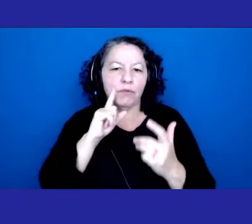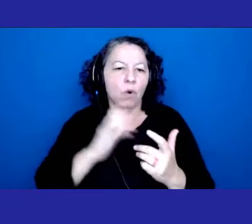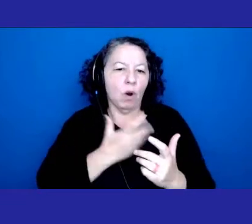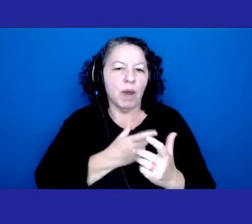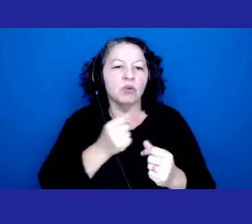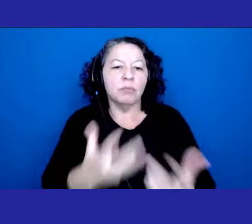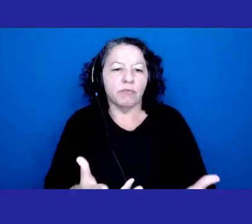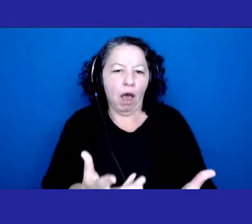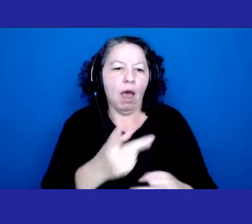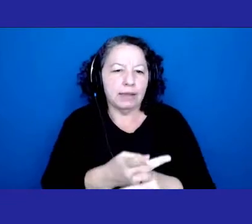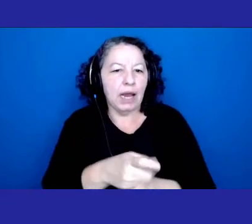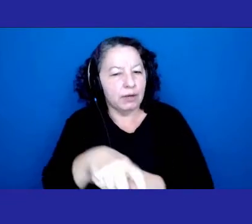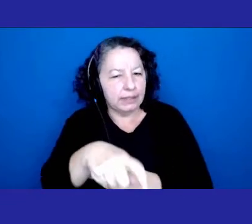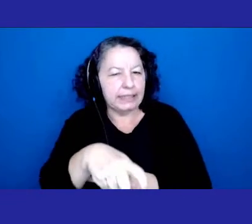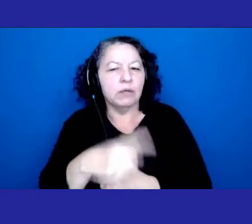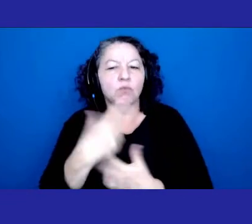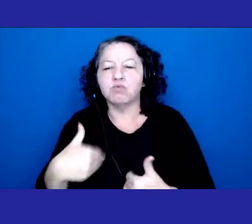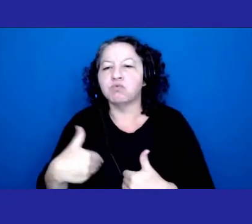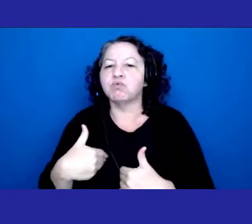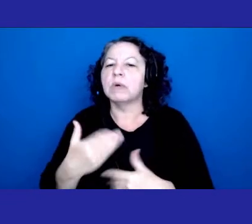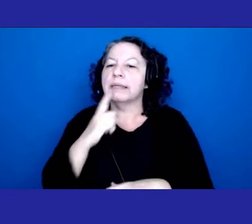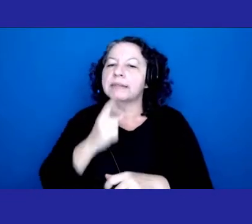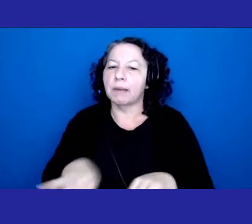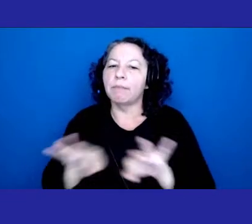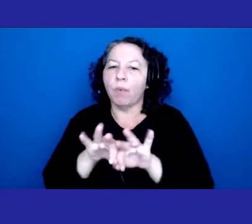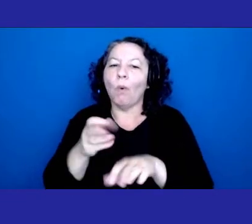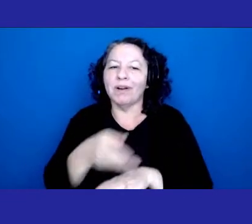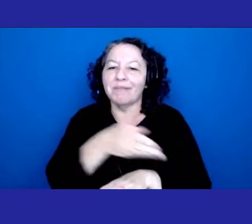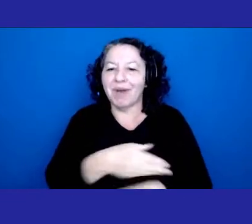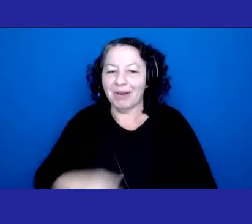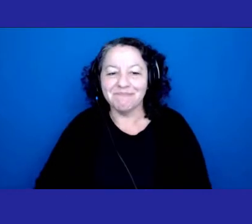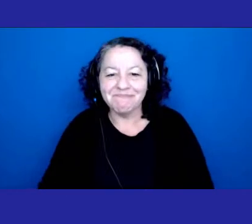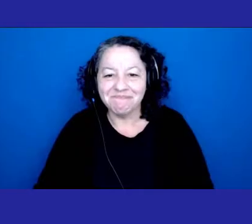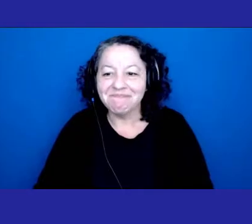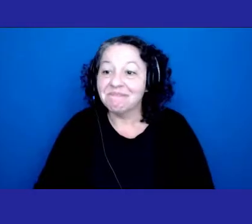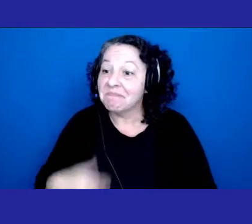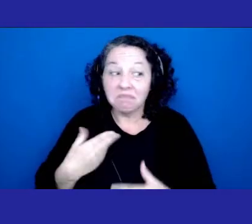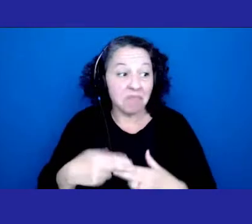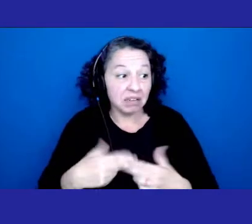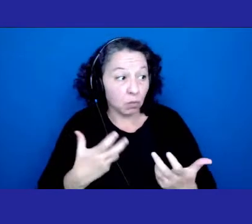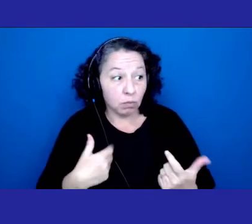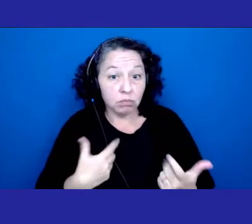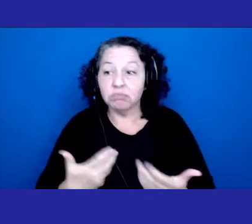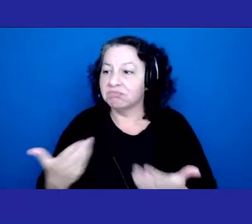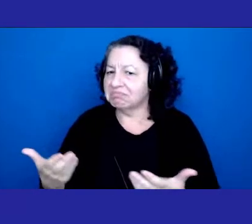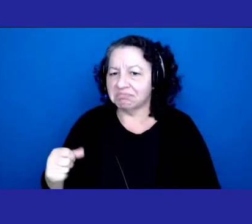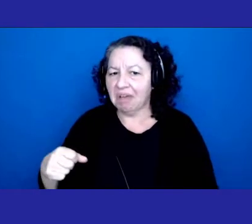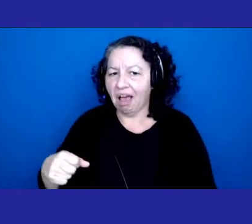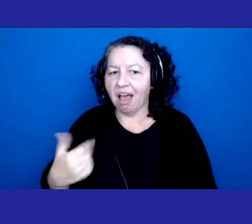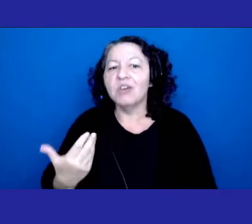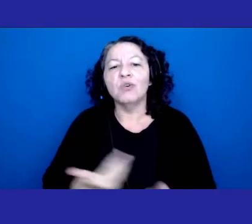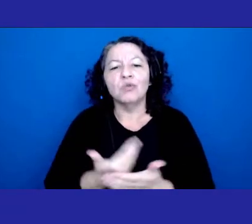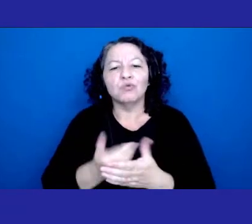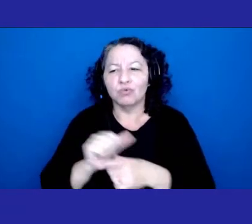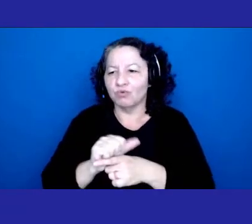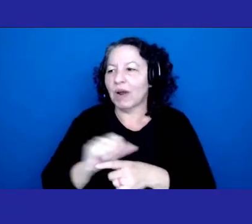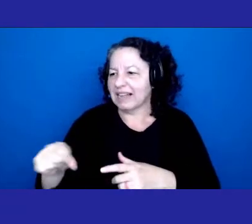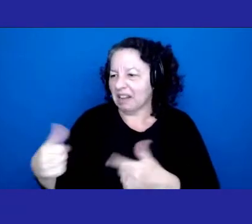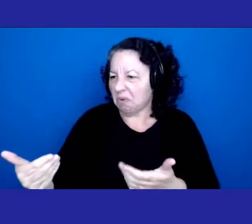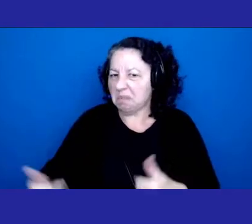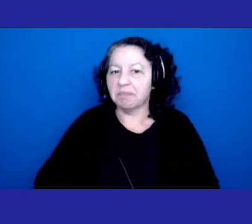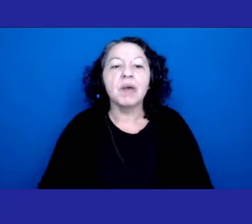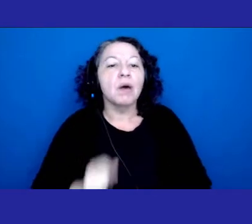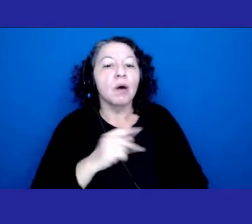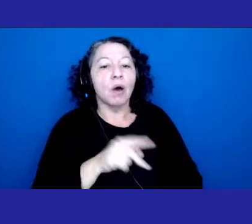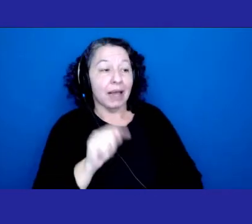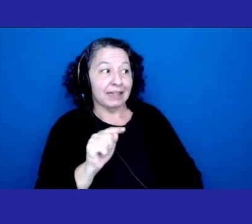That's the major advance here. You want me to do the next slide? Yeah. And then, yeah. Yeah, this is a new training. Yeah. Okay. This is